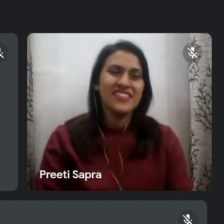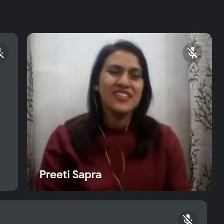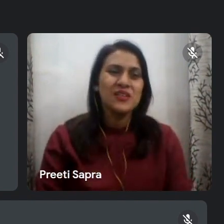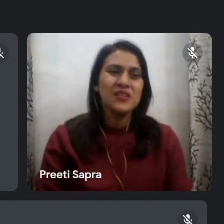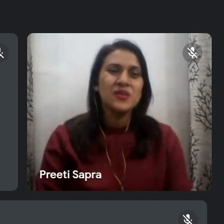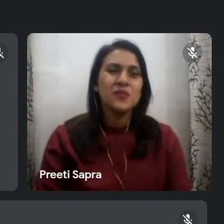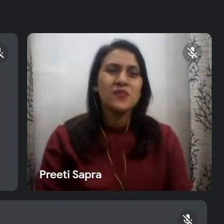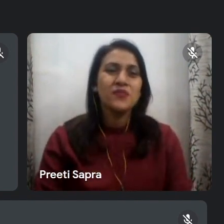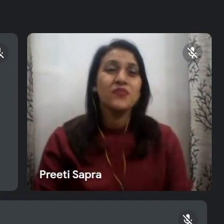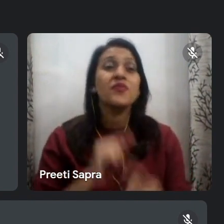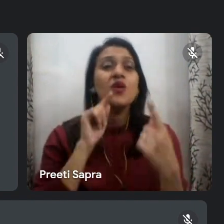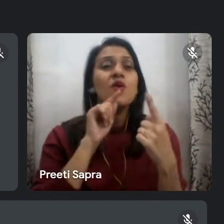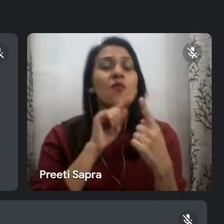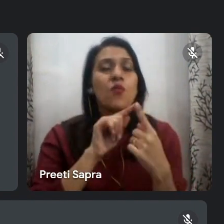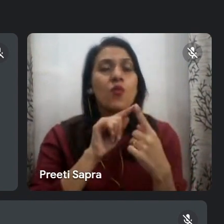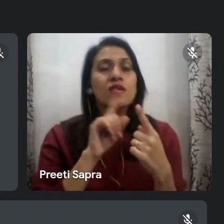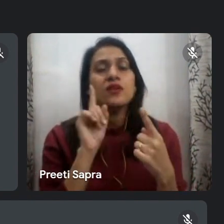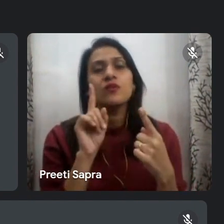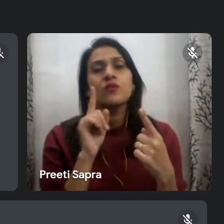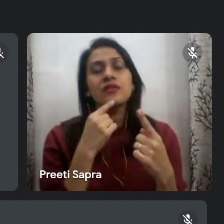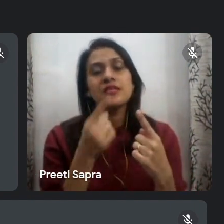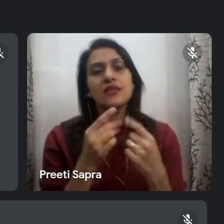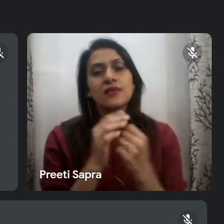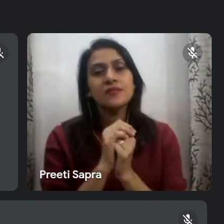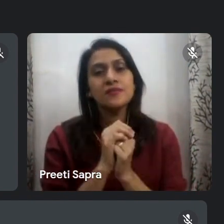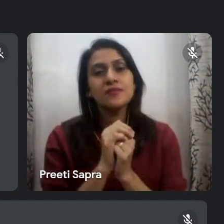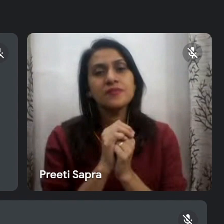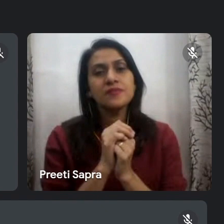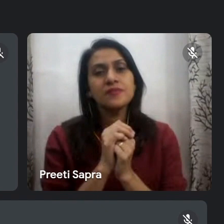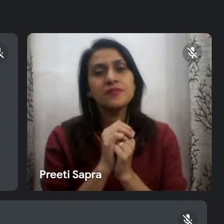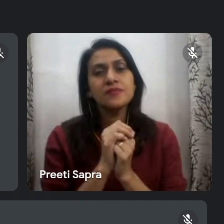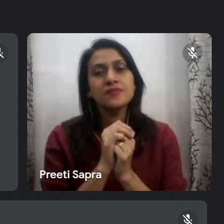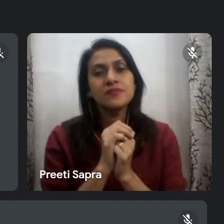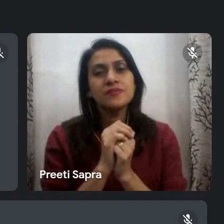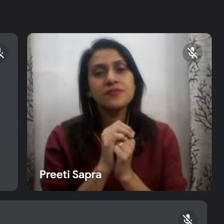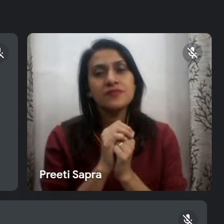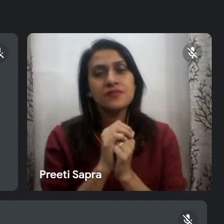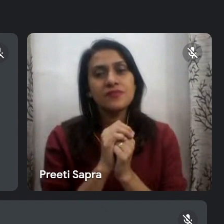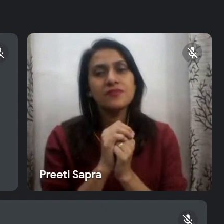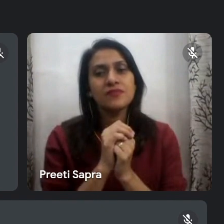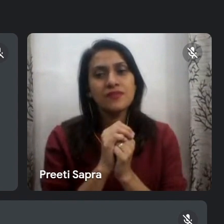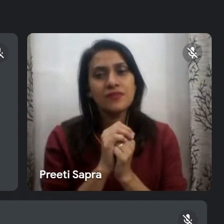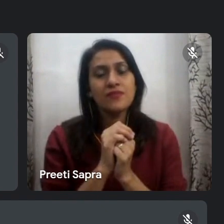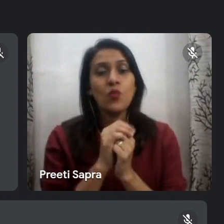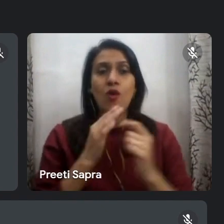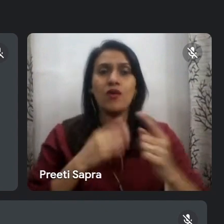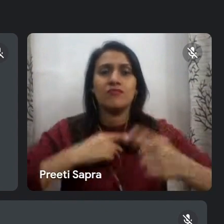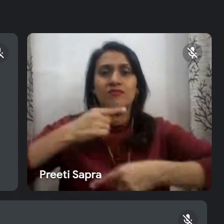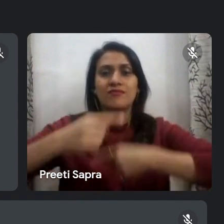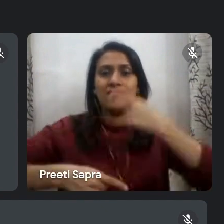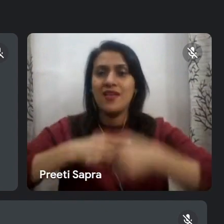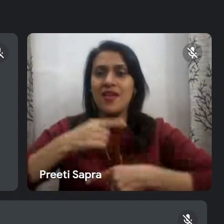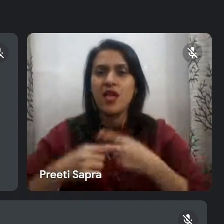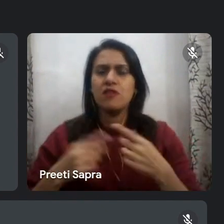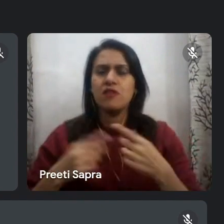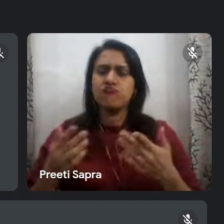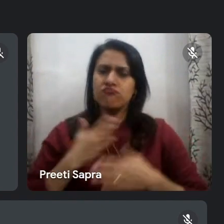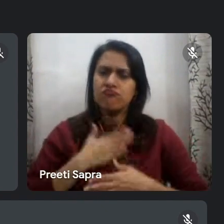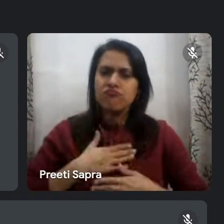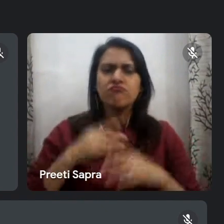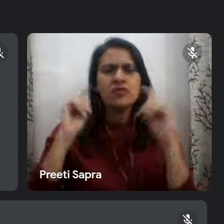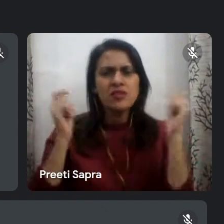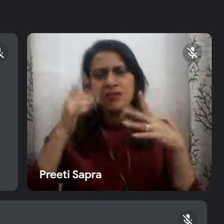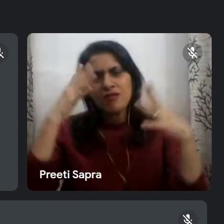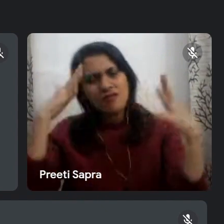point that you stressed on how we can create that space within us, for our everyday acts of celebration and frustration. I think that's